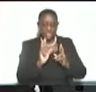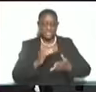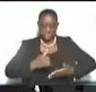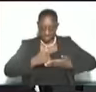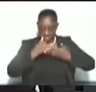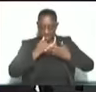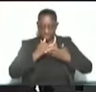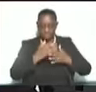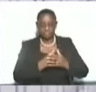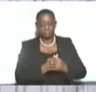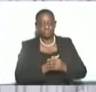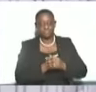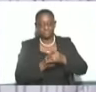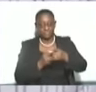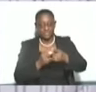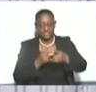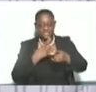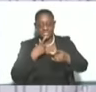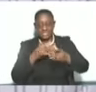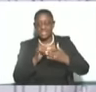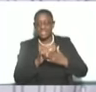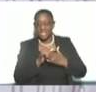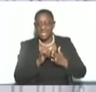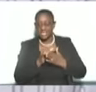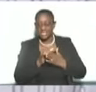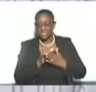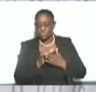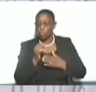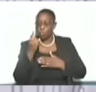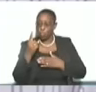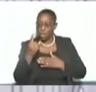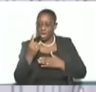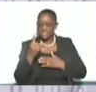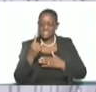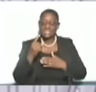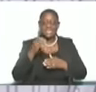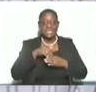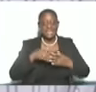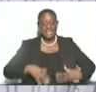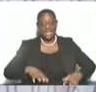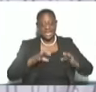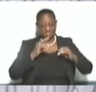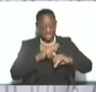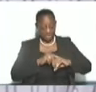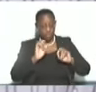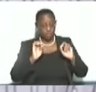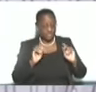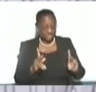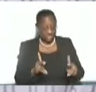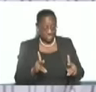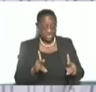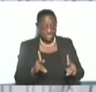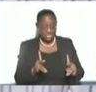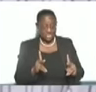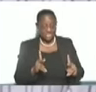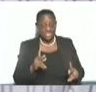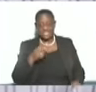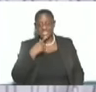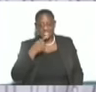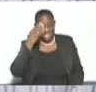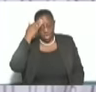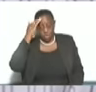they now hold. I mean, for me, I think these are one of those once-in-a-lifetime opportunities, so I'm not sure the novelty will sort of